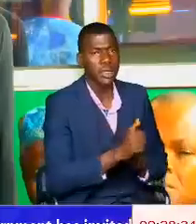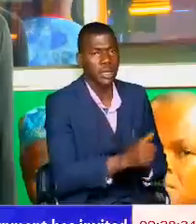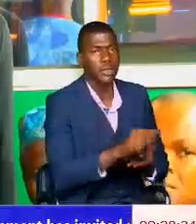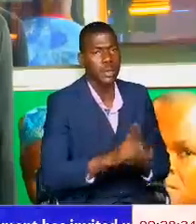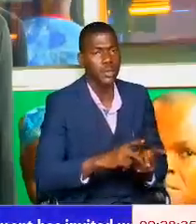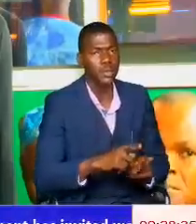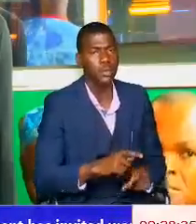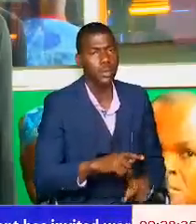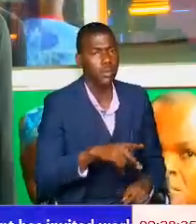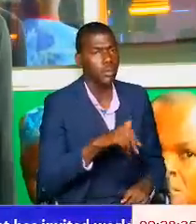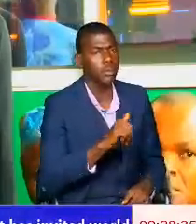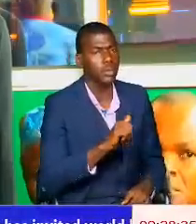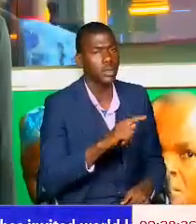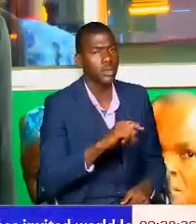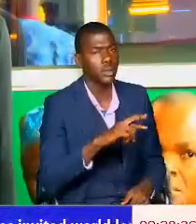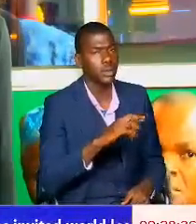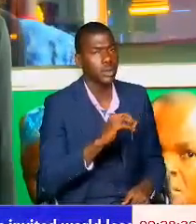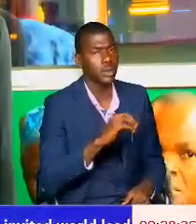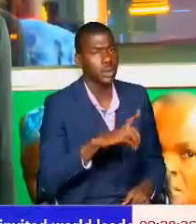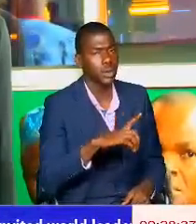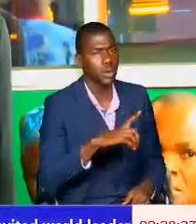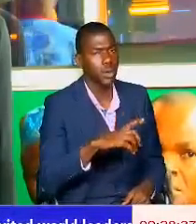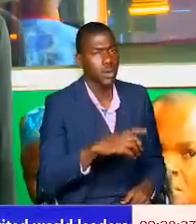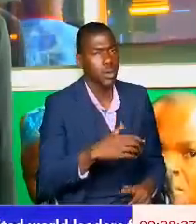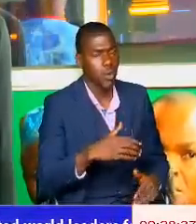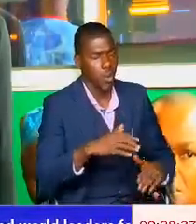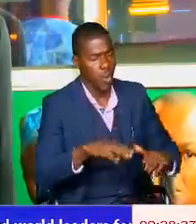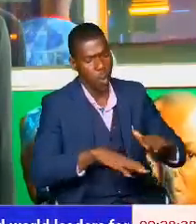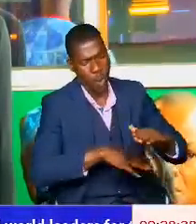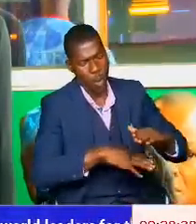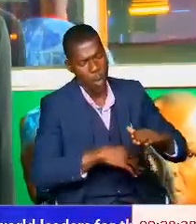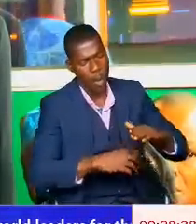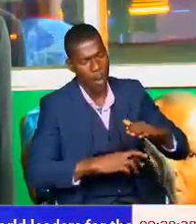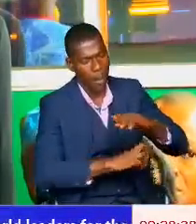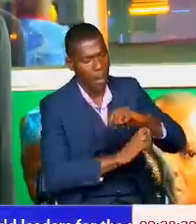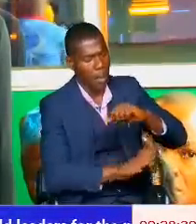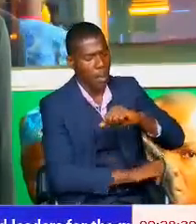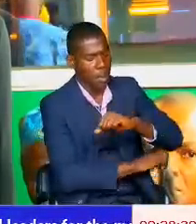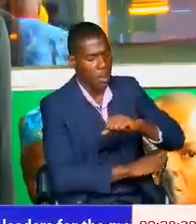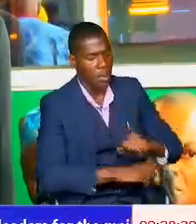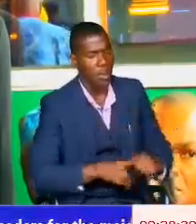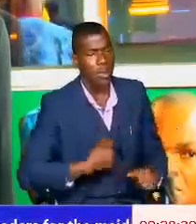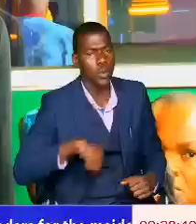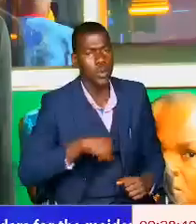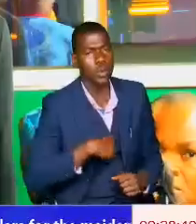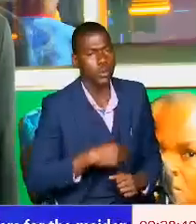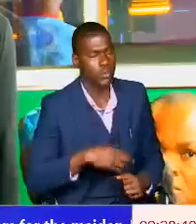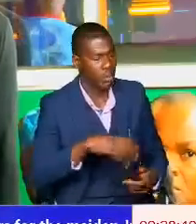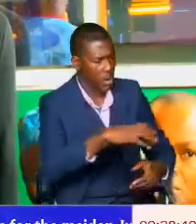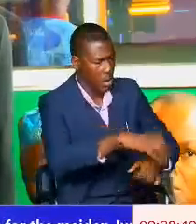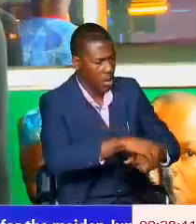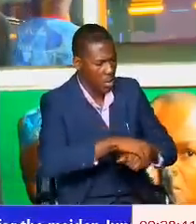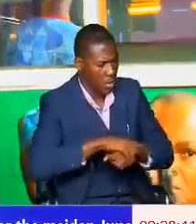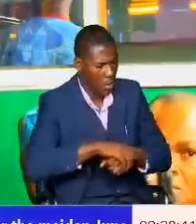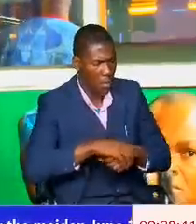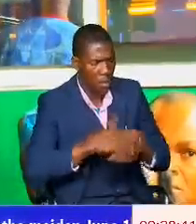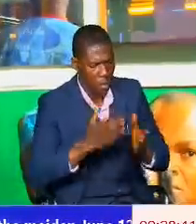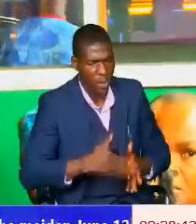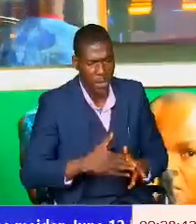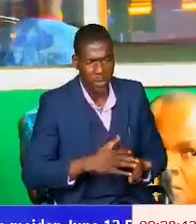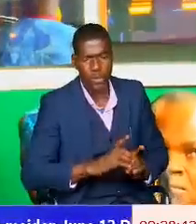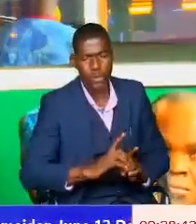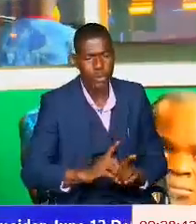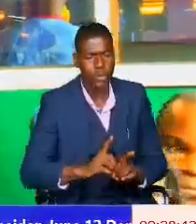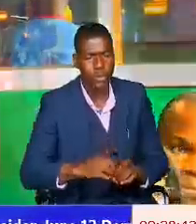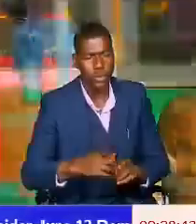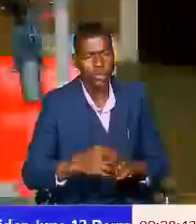patrolmen. Then, under the bridge, we got somebody. Then we brought him to Bode Thomas Police Station.